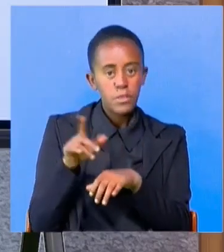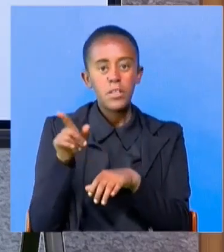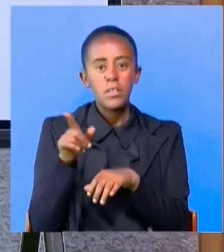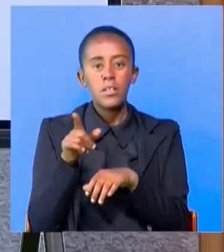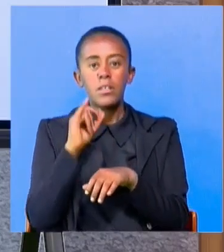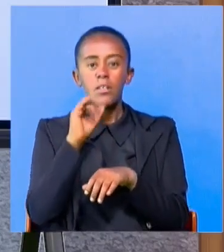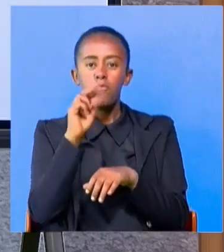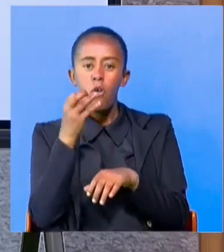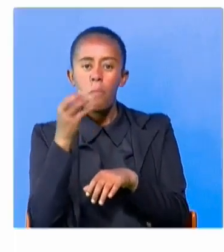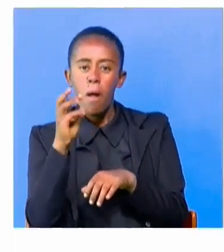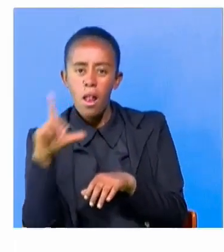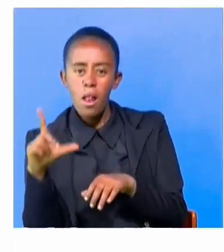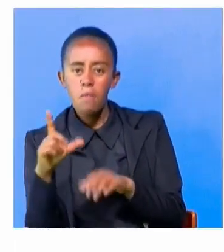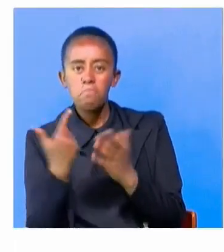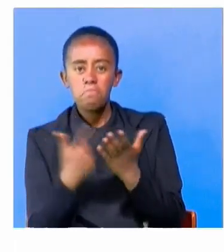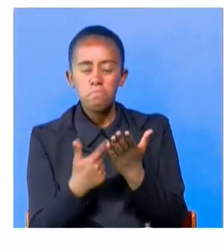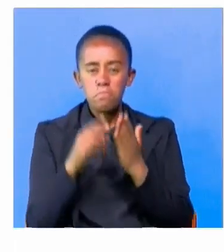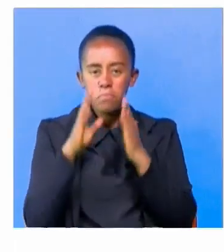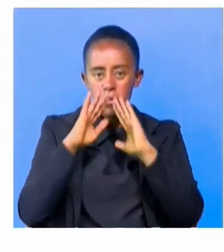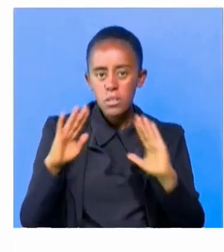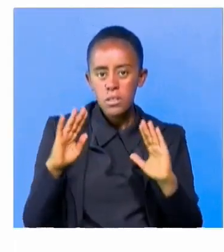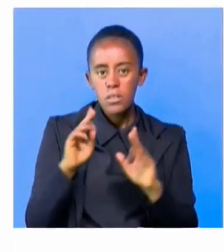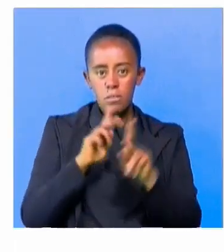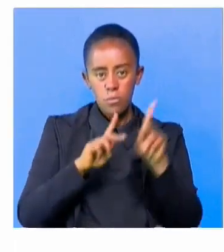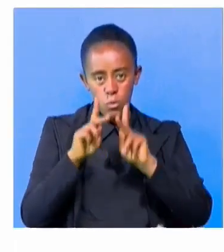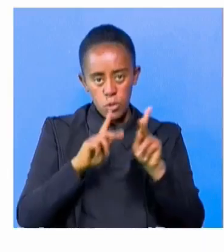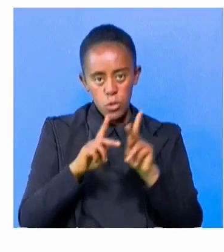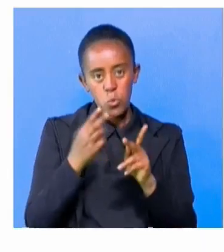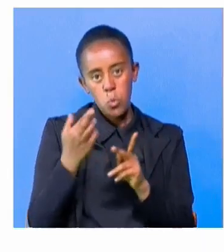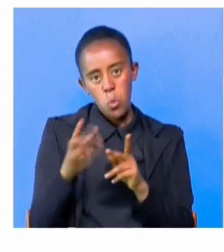use informal greeting for peoples or